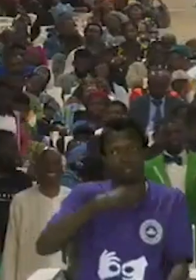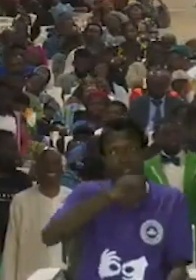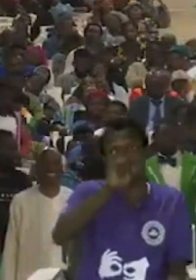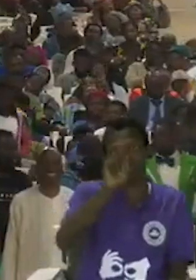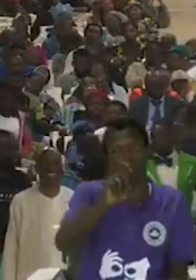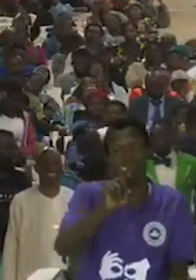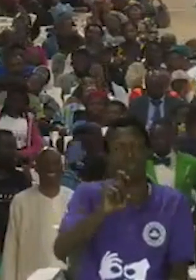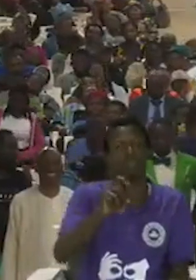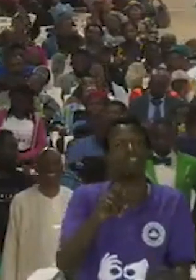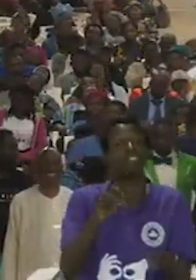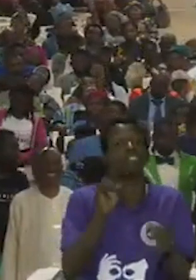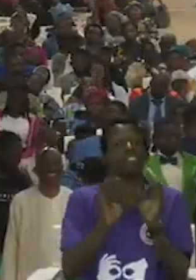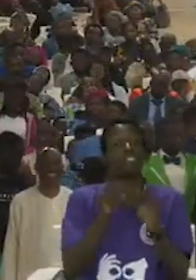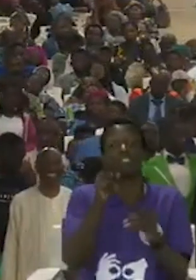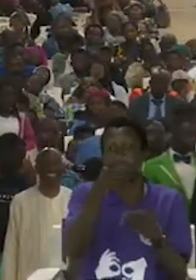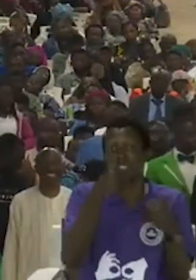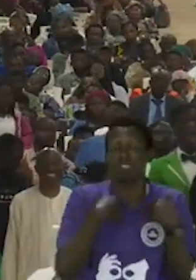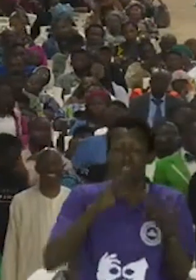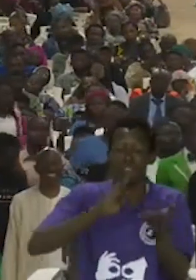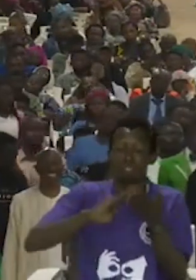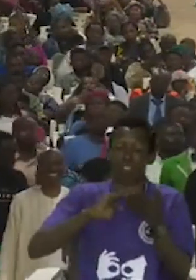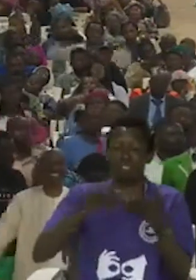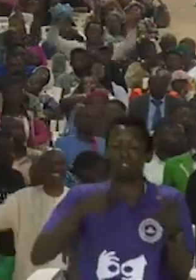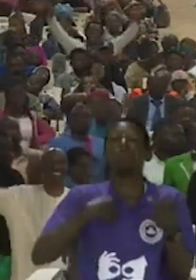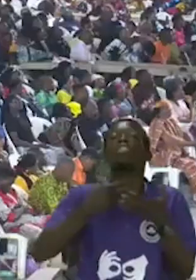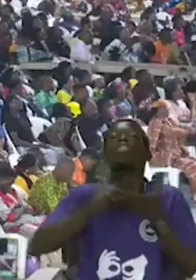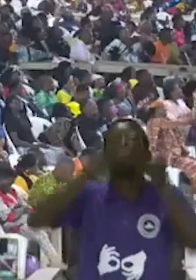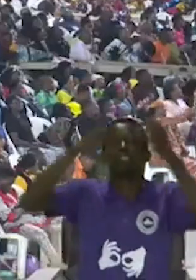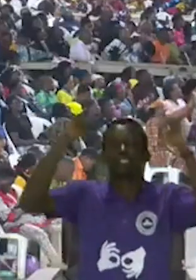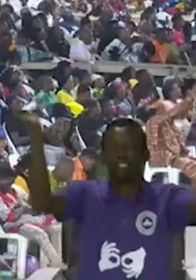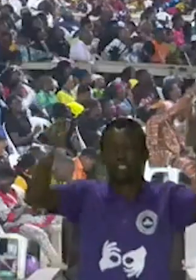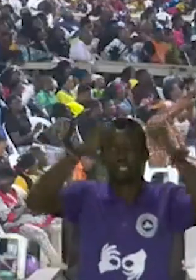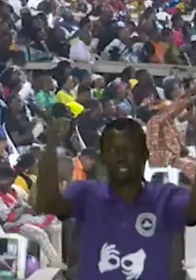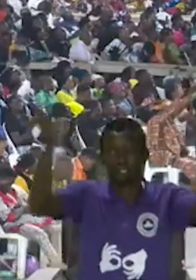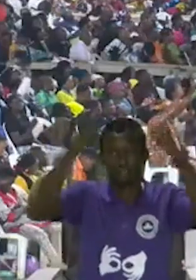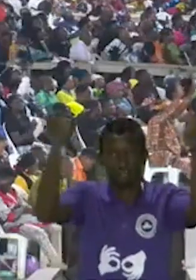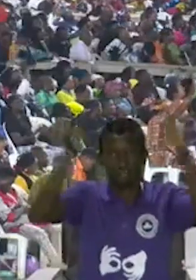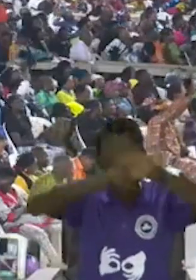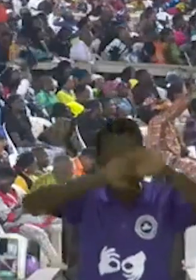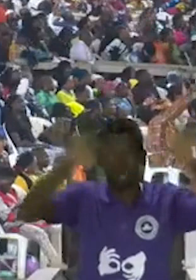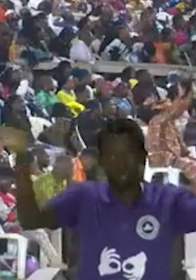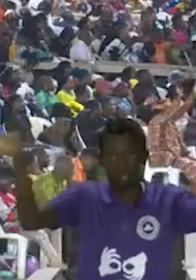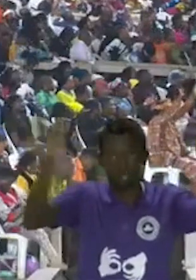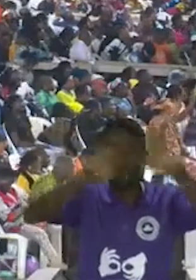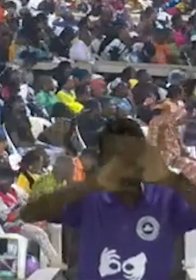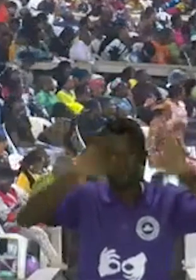If at least you have forgiven me, let me hear you shout hallelujah.